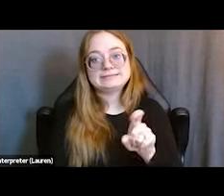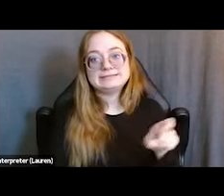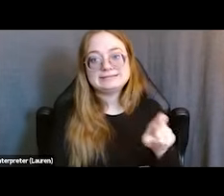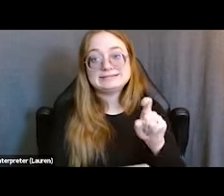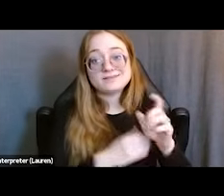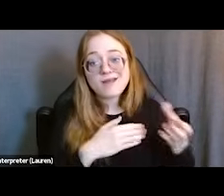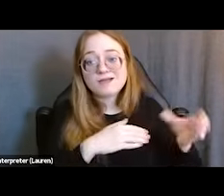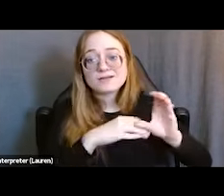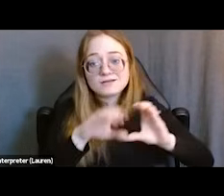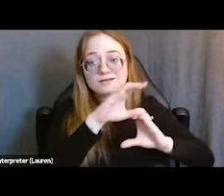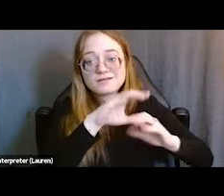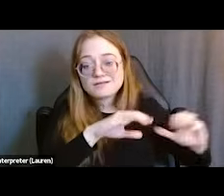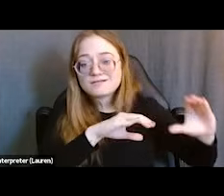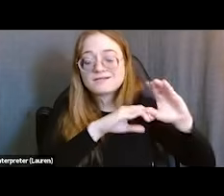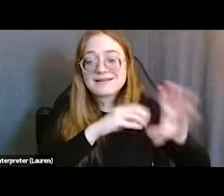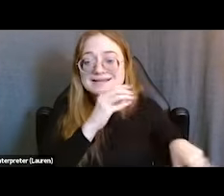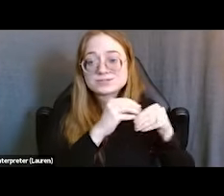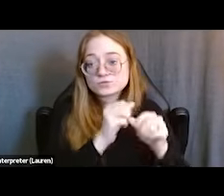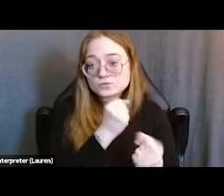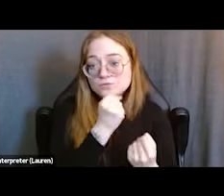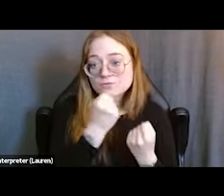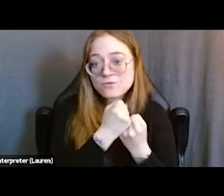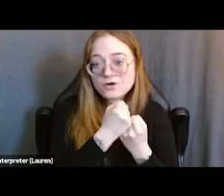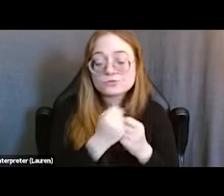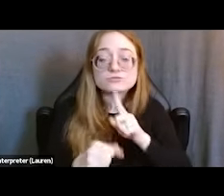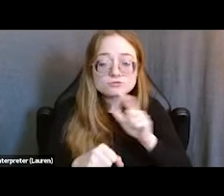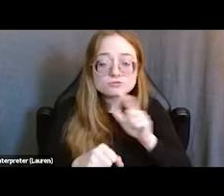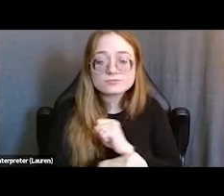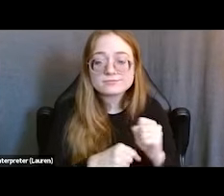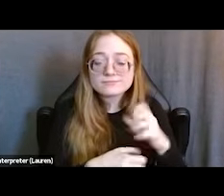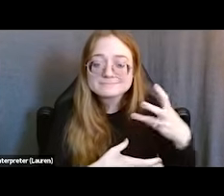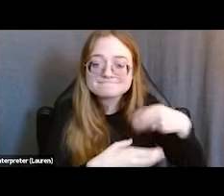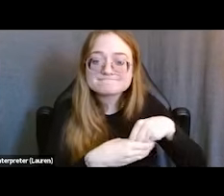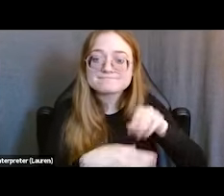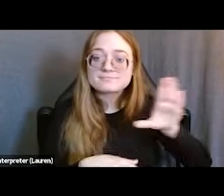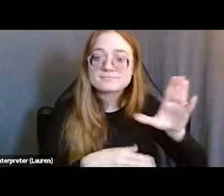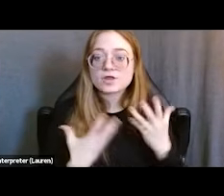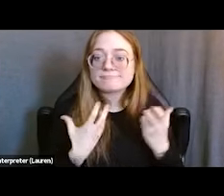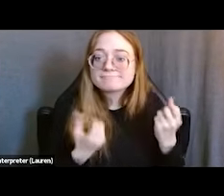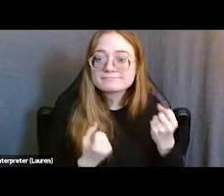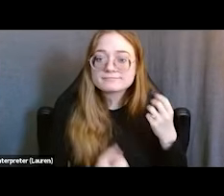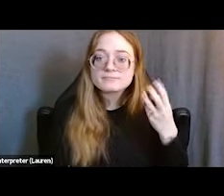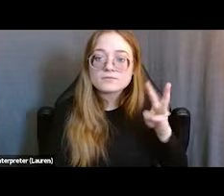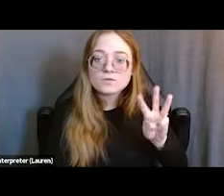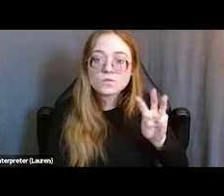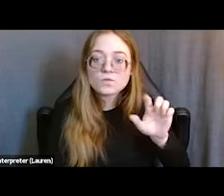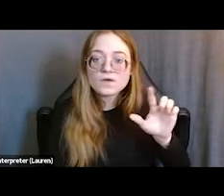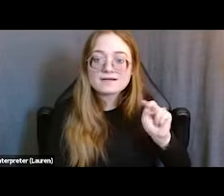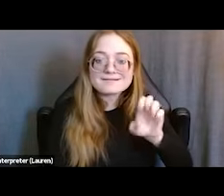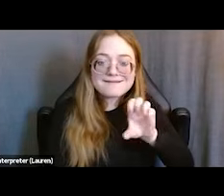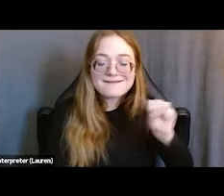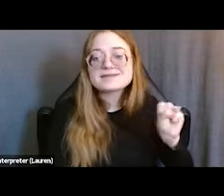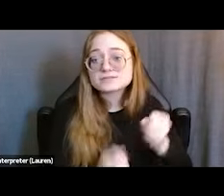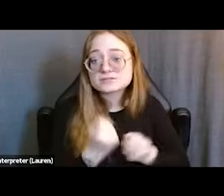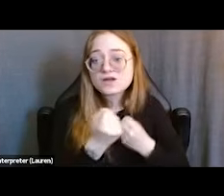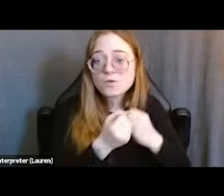support to truly engage in their wellness and to be supported at home and in the community. You can see